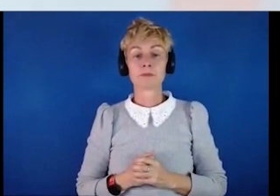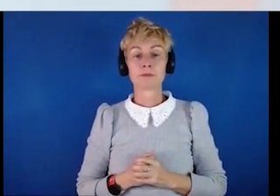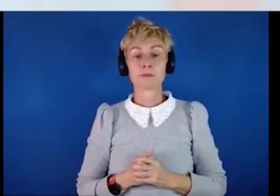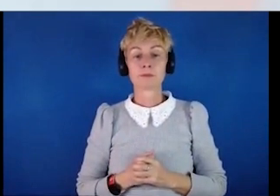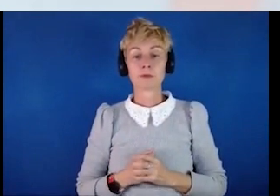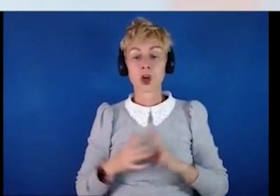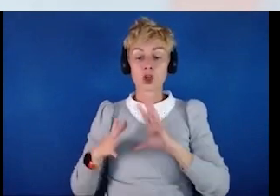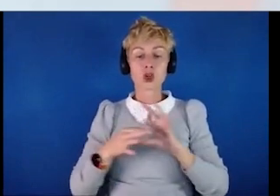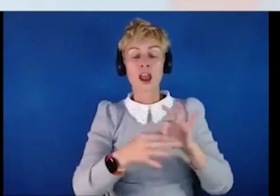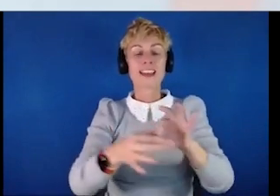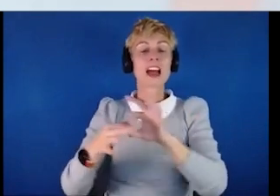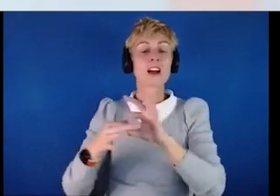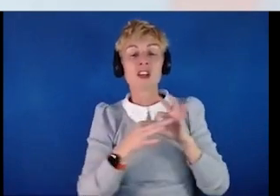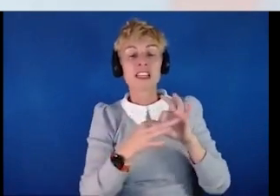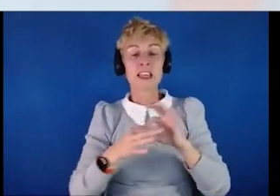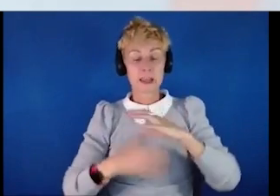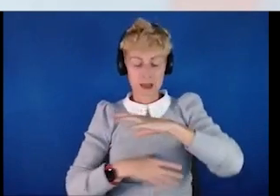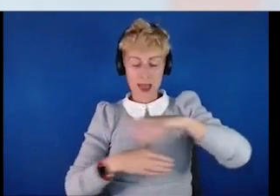solidarity, empathy,